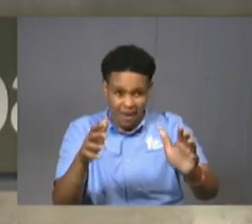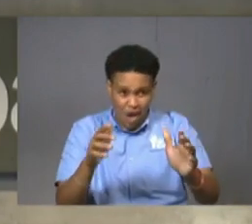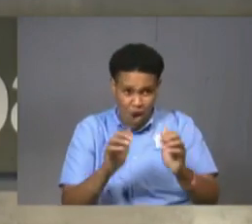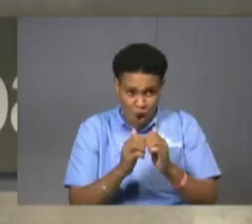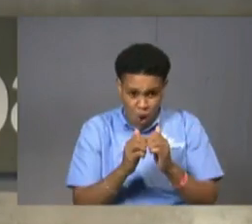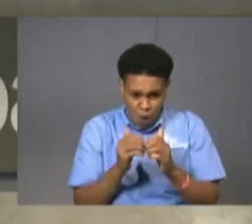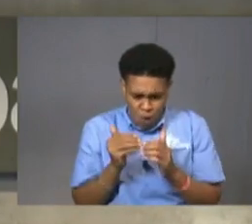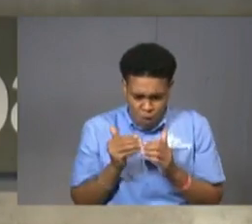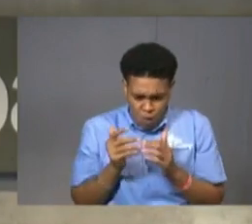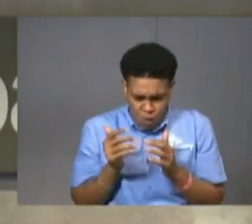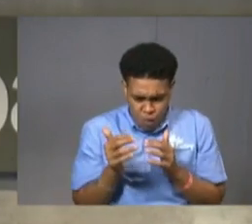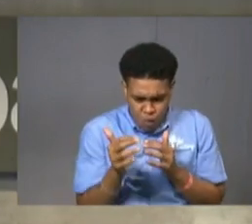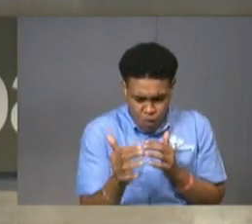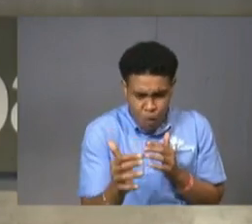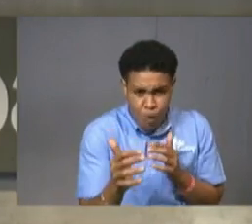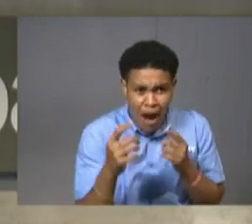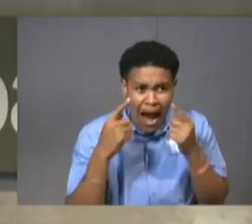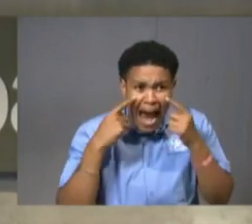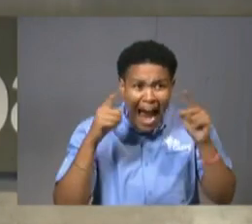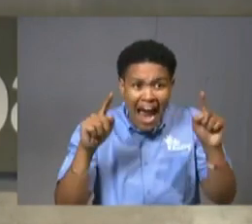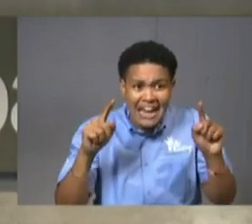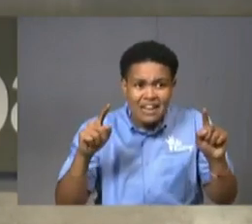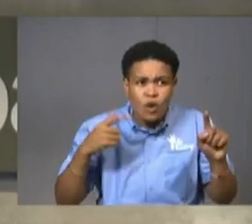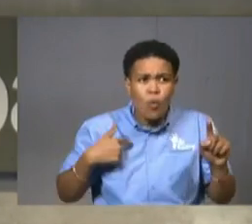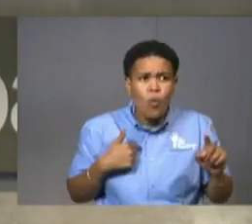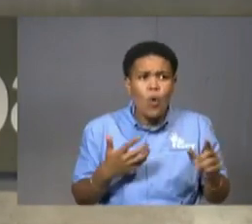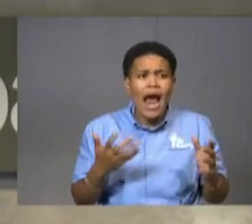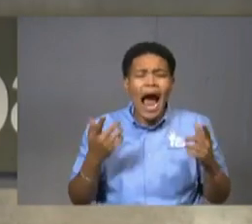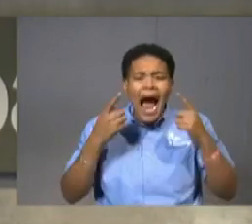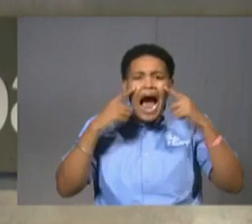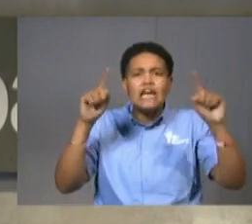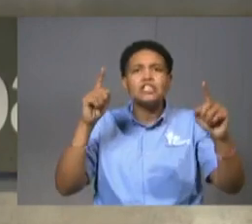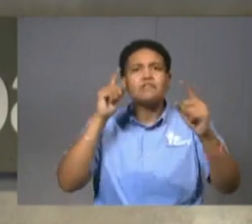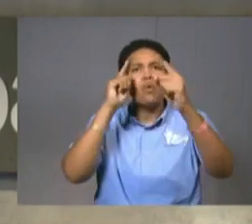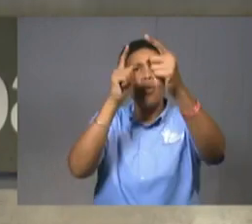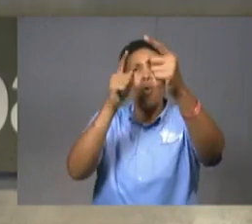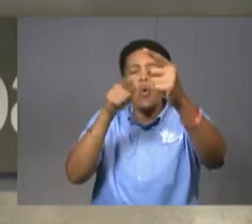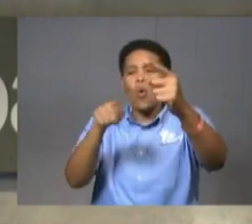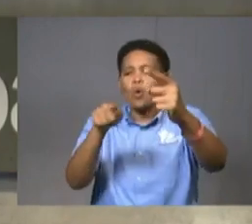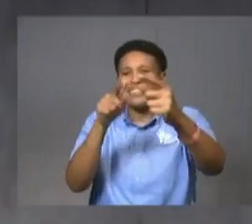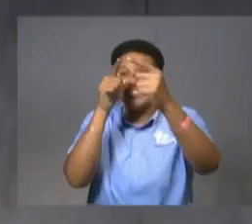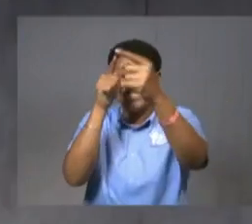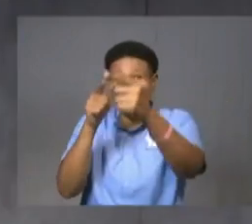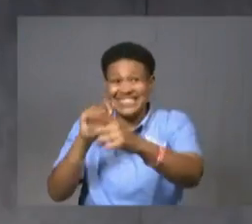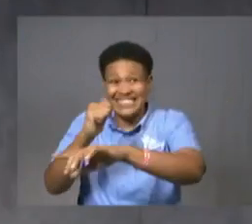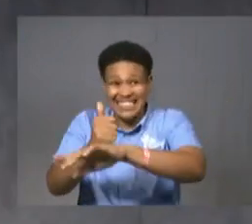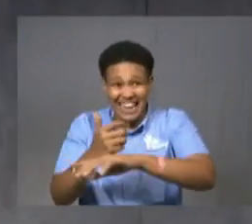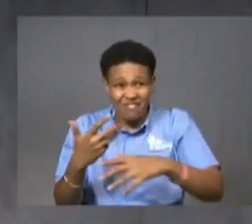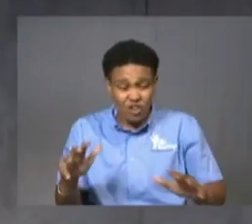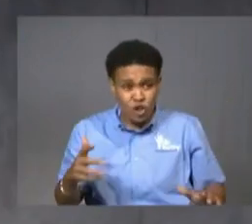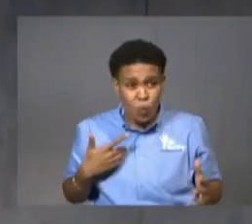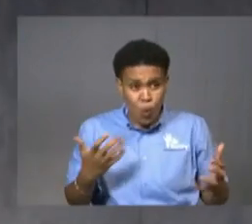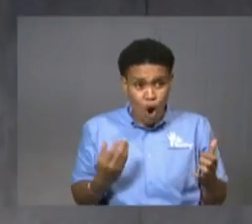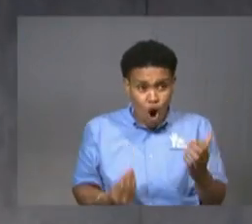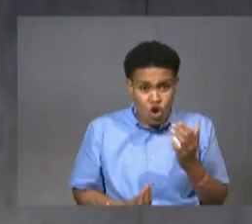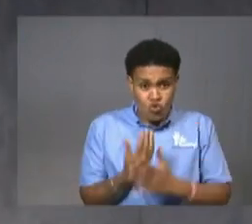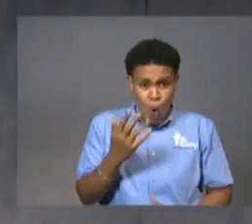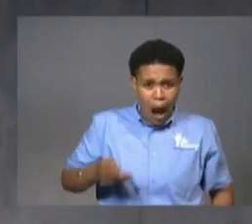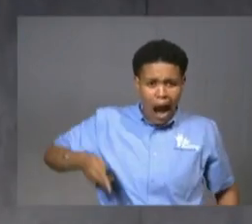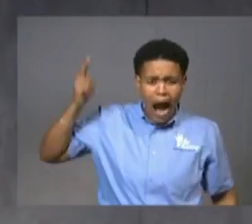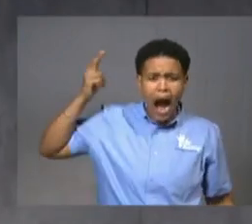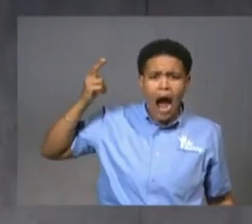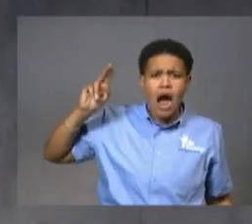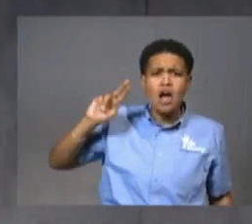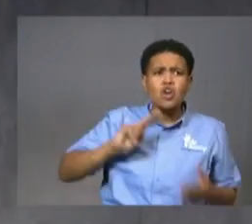have achieved the ends for which our targets have been set. Do we want to grow at a higher rate?